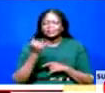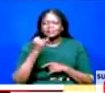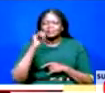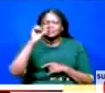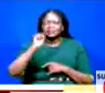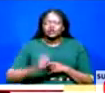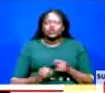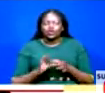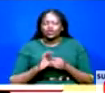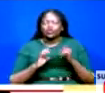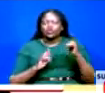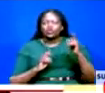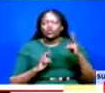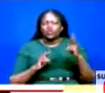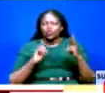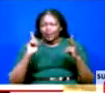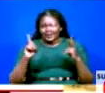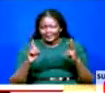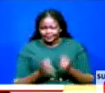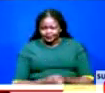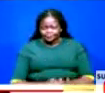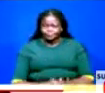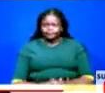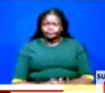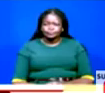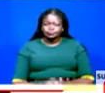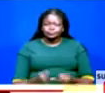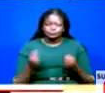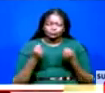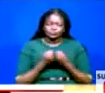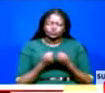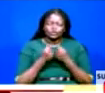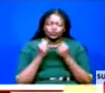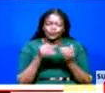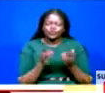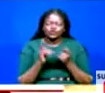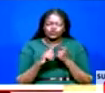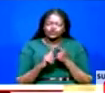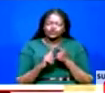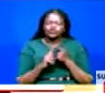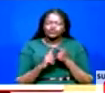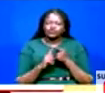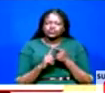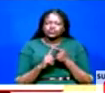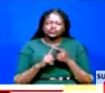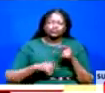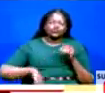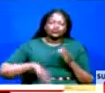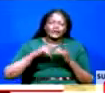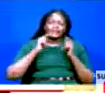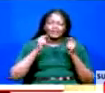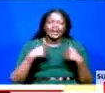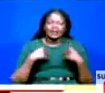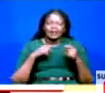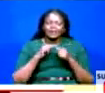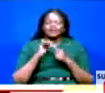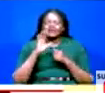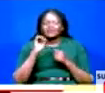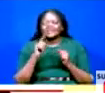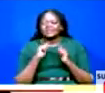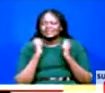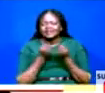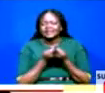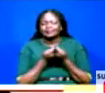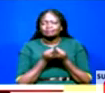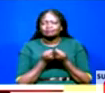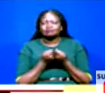the 45th edition of the tournament that gives a platform to budding soccer talents, attracted a total of 50 teams.